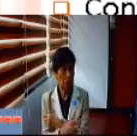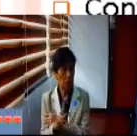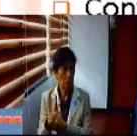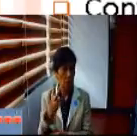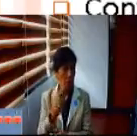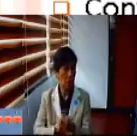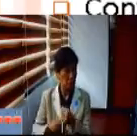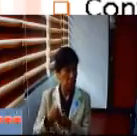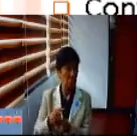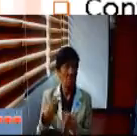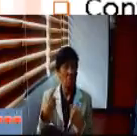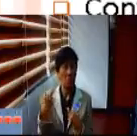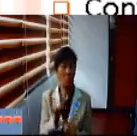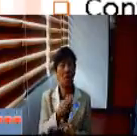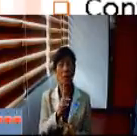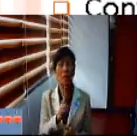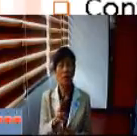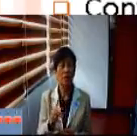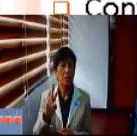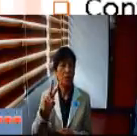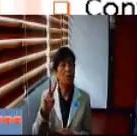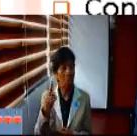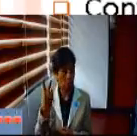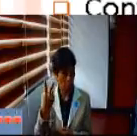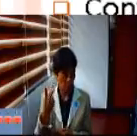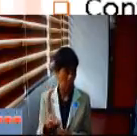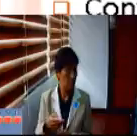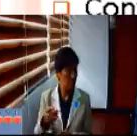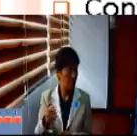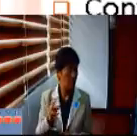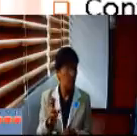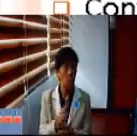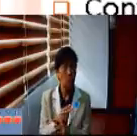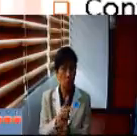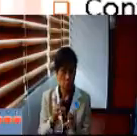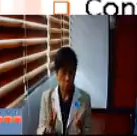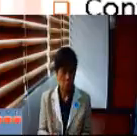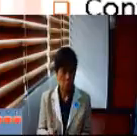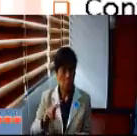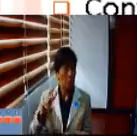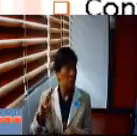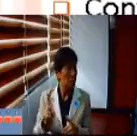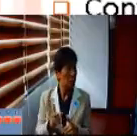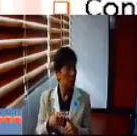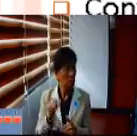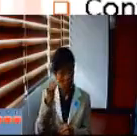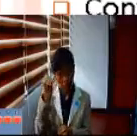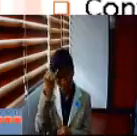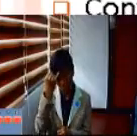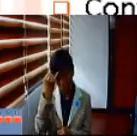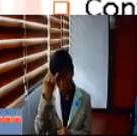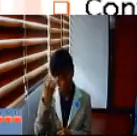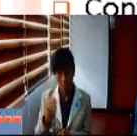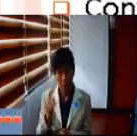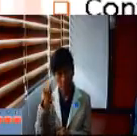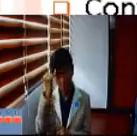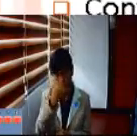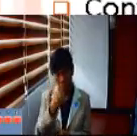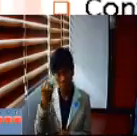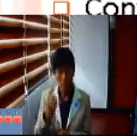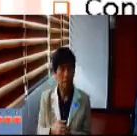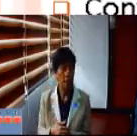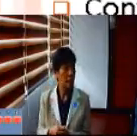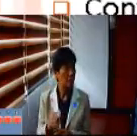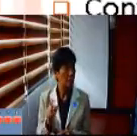second largest producer, but now nasa third. Second is Indonesia. We have the fifth longest coastline in the world. We're one of the few